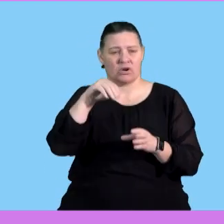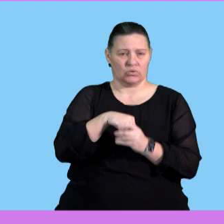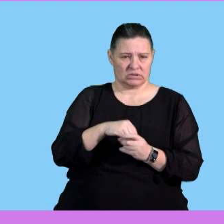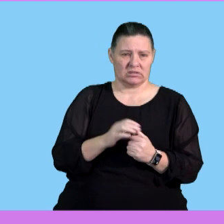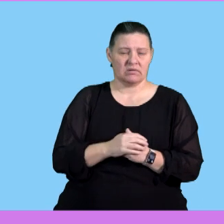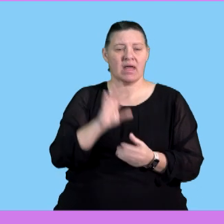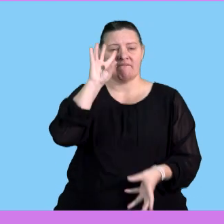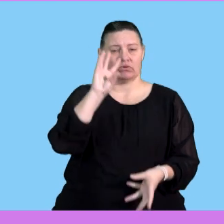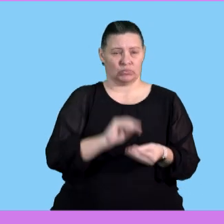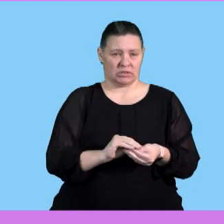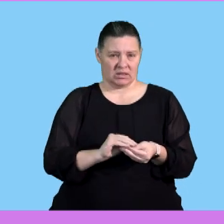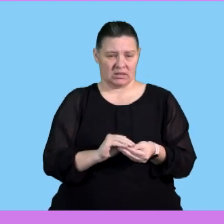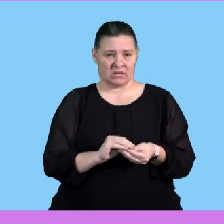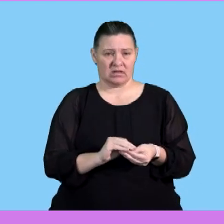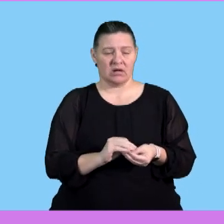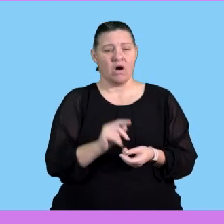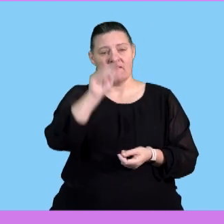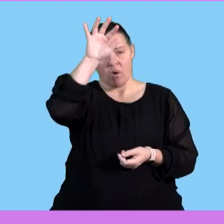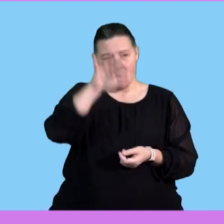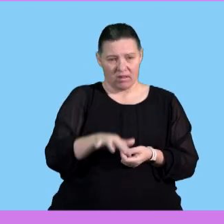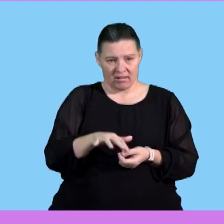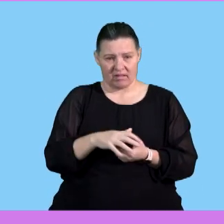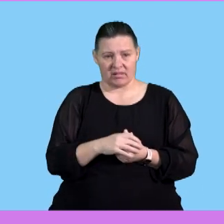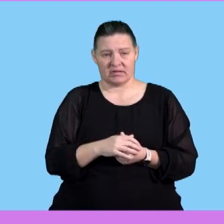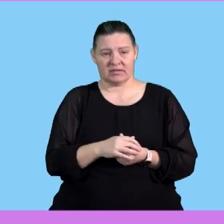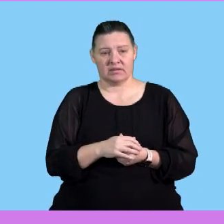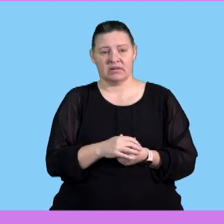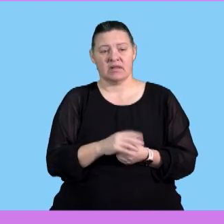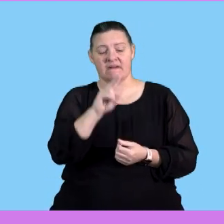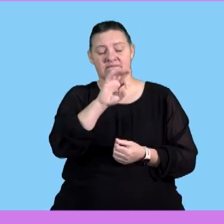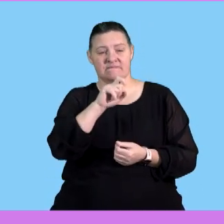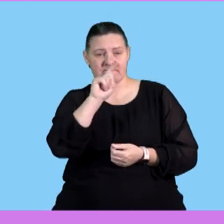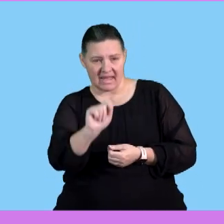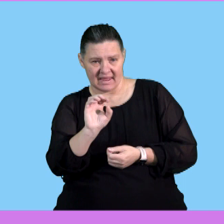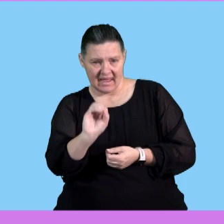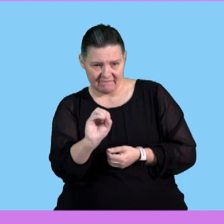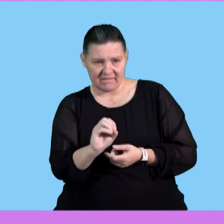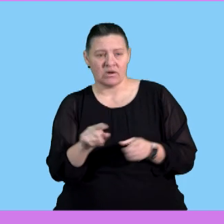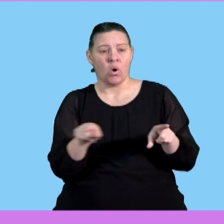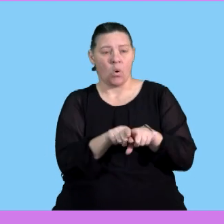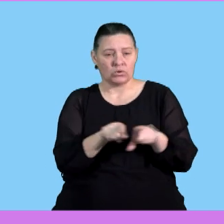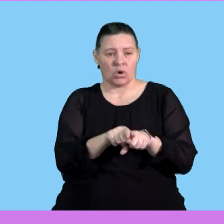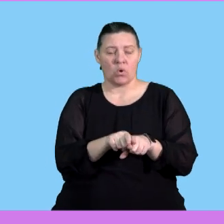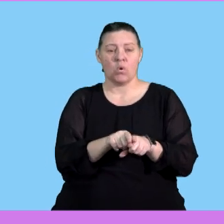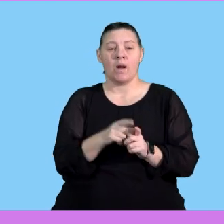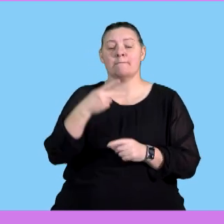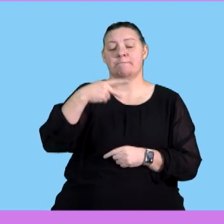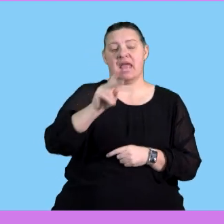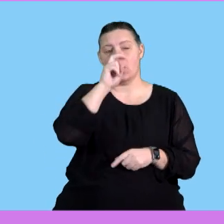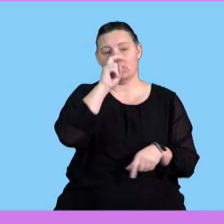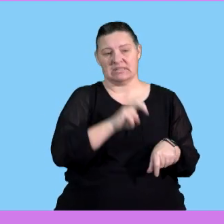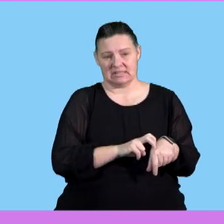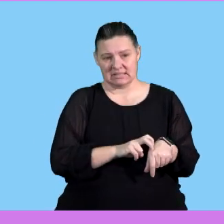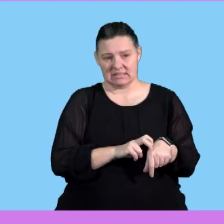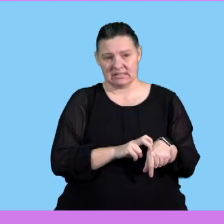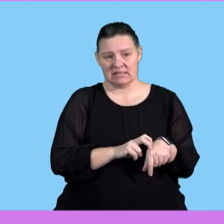included. We have the total of all these items, we have the VAT as well as the total amount to be